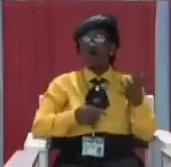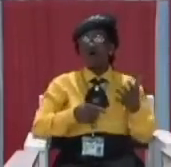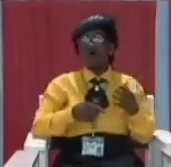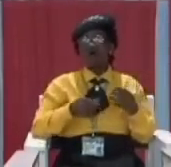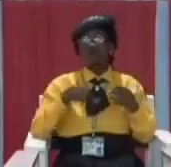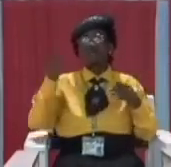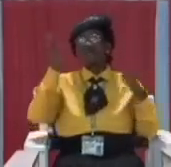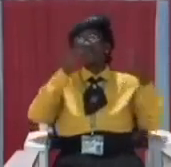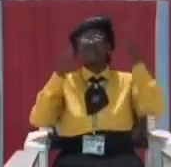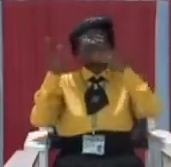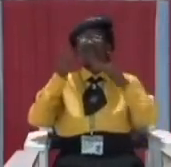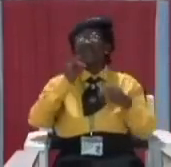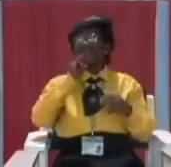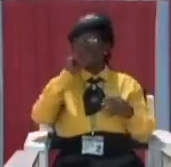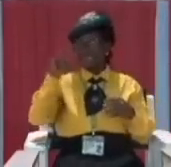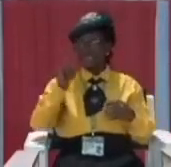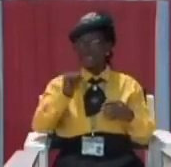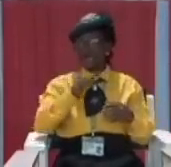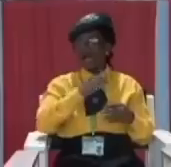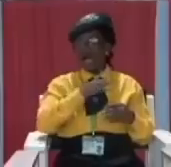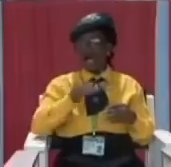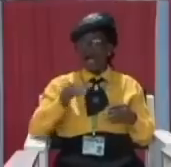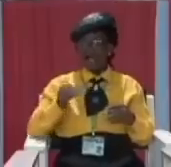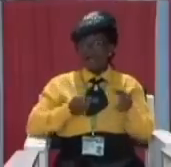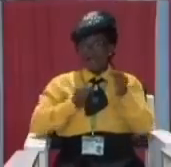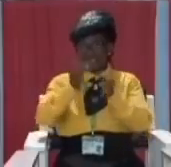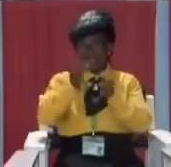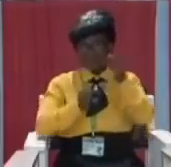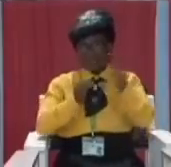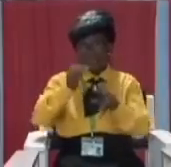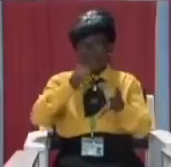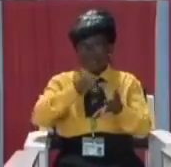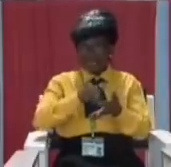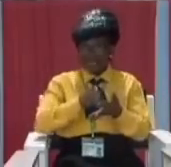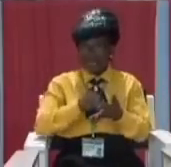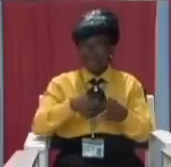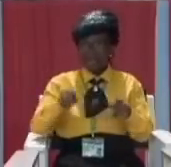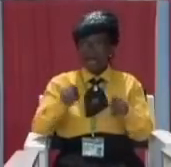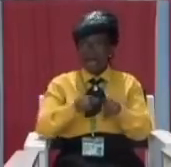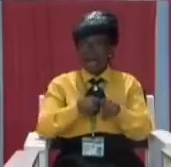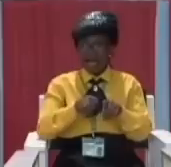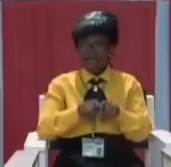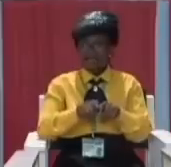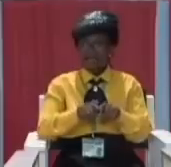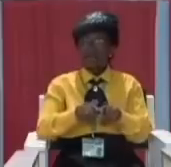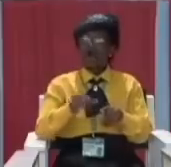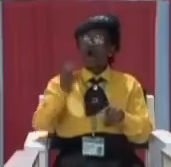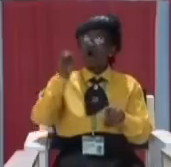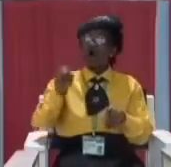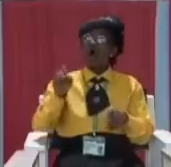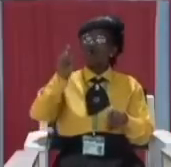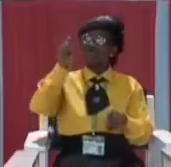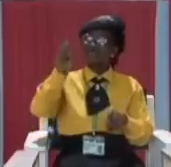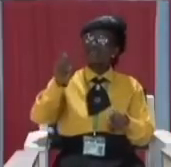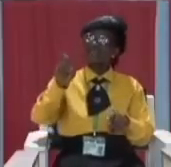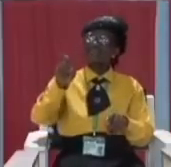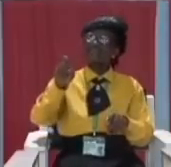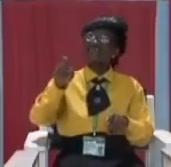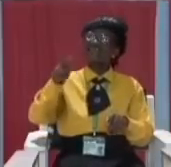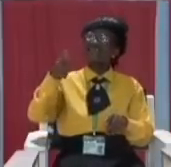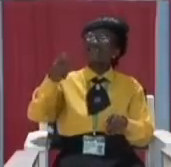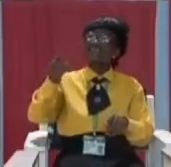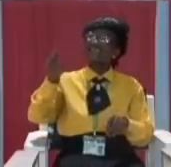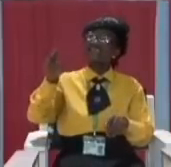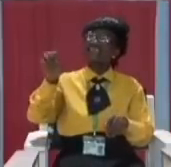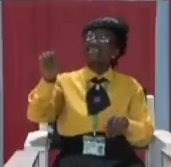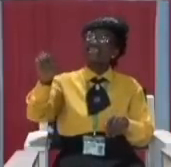into oxygen and carbon dioxide, all the etc.,